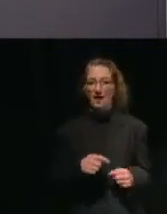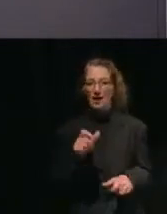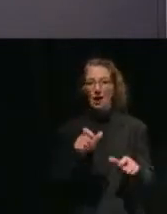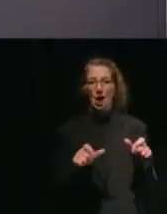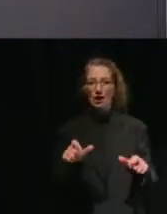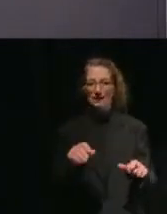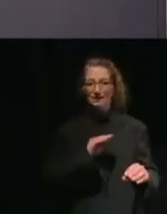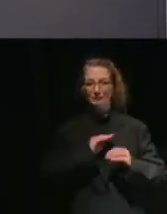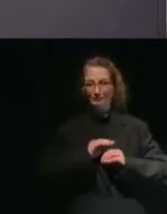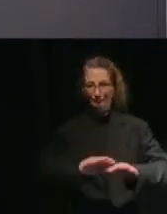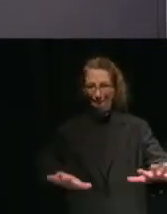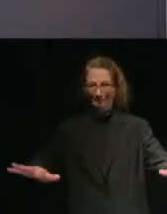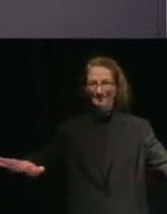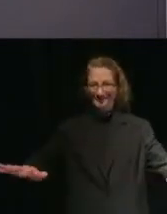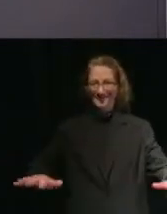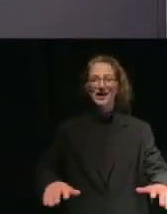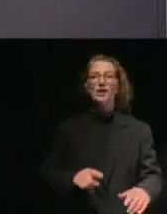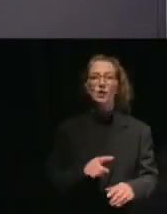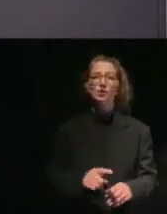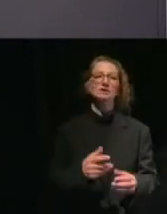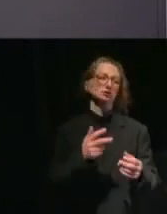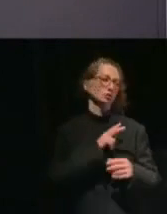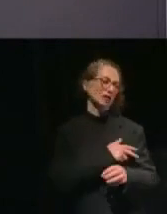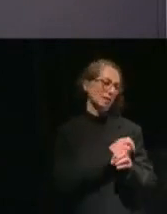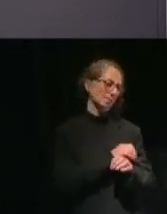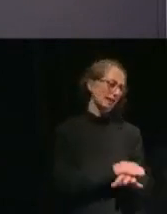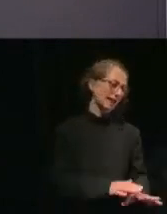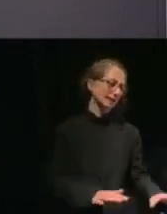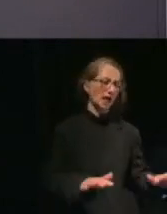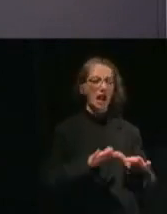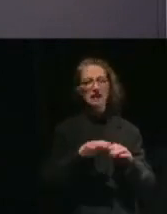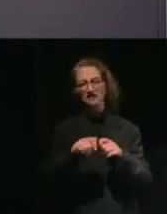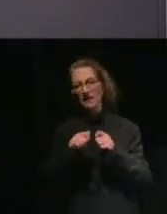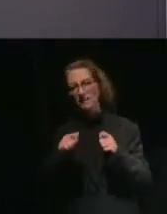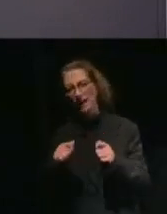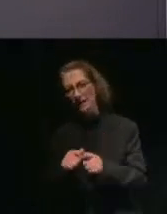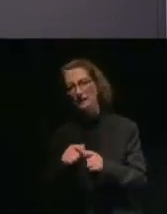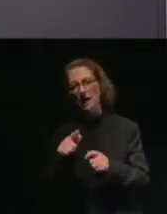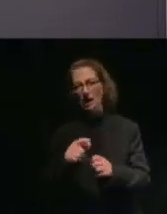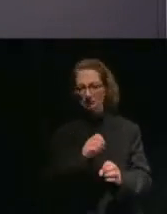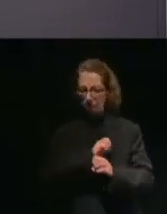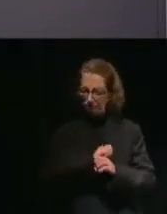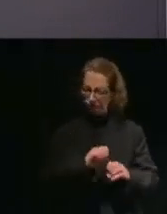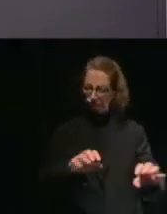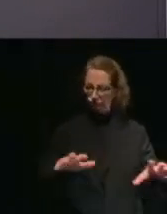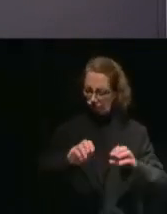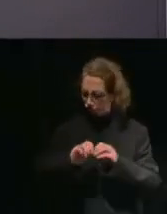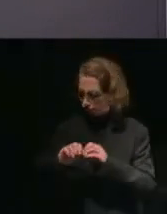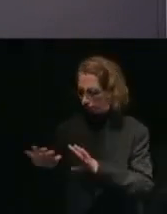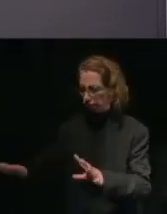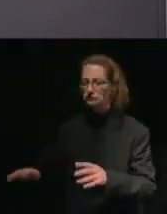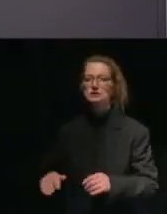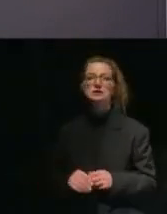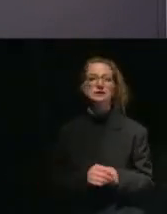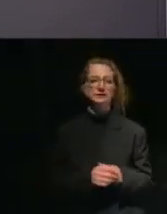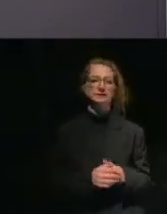via social media as well as with the state associations for the independent performing arts.